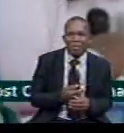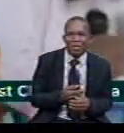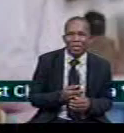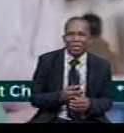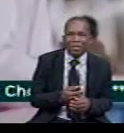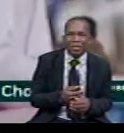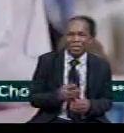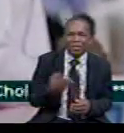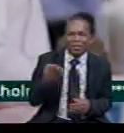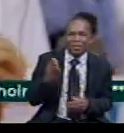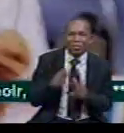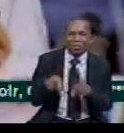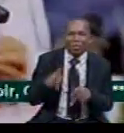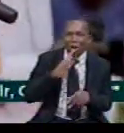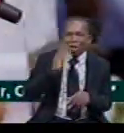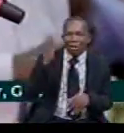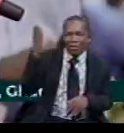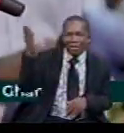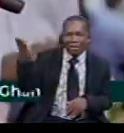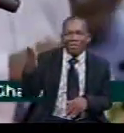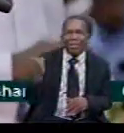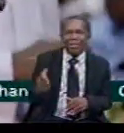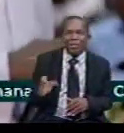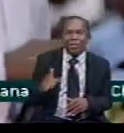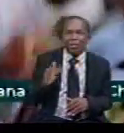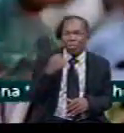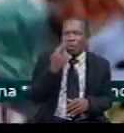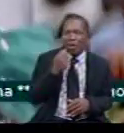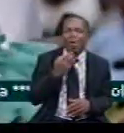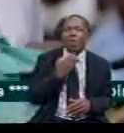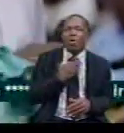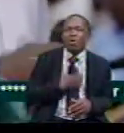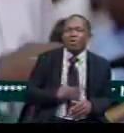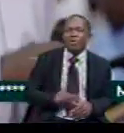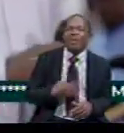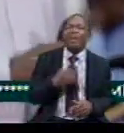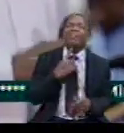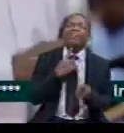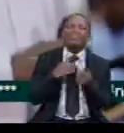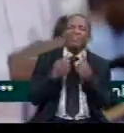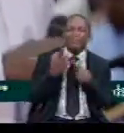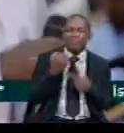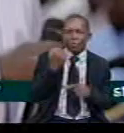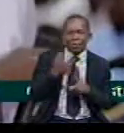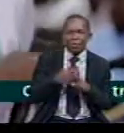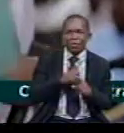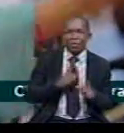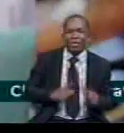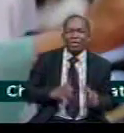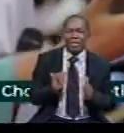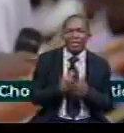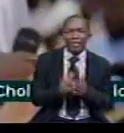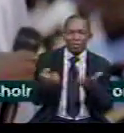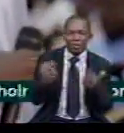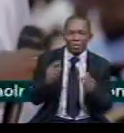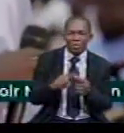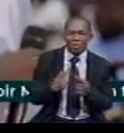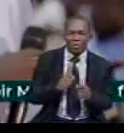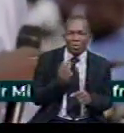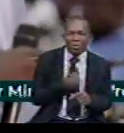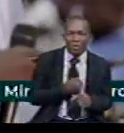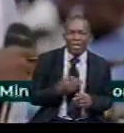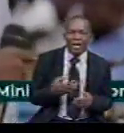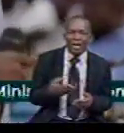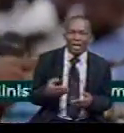and hungry and thirsty for the Lord, they will be able to come in and fetch from you, because we are a replica of Jesus. So